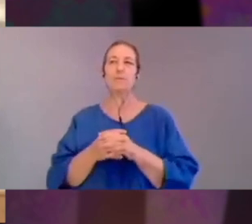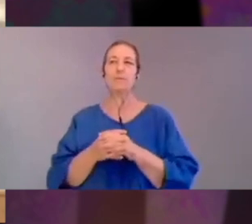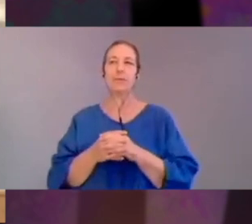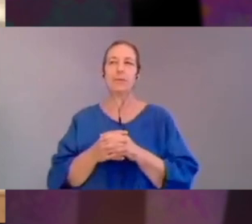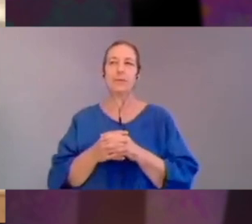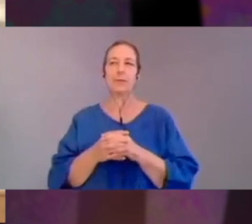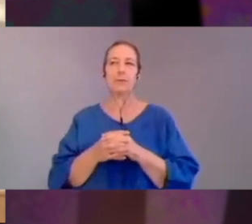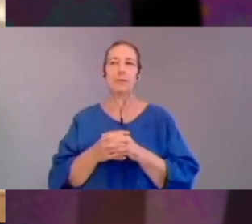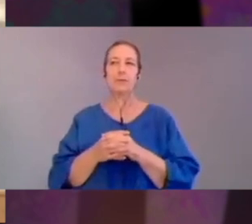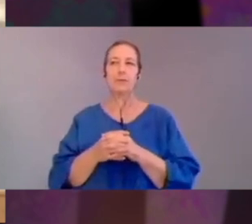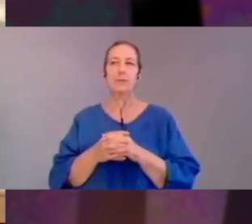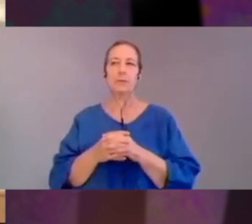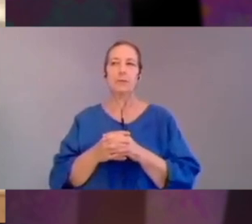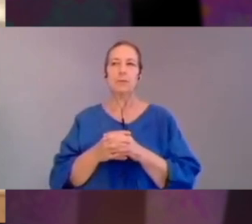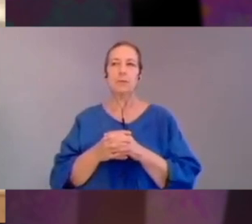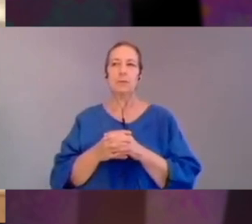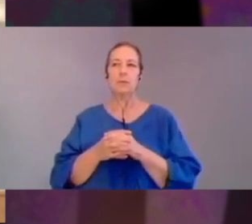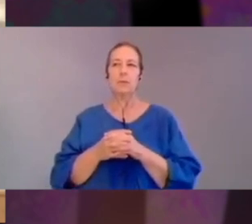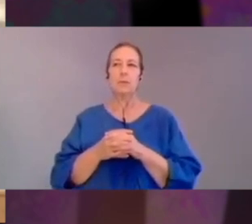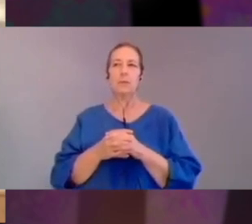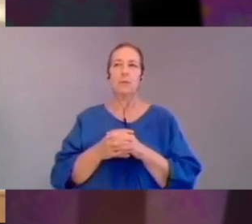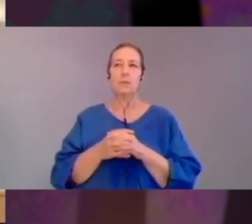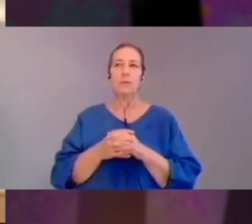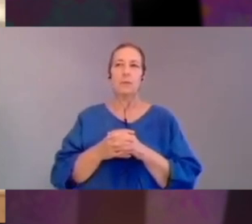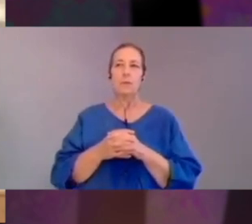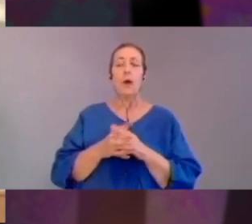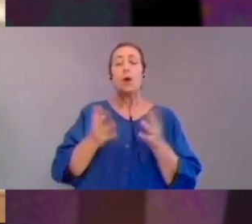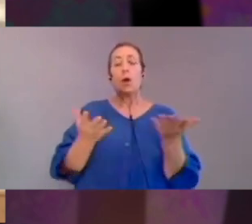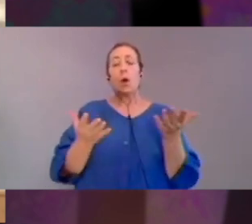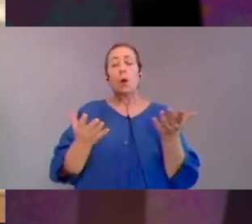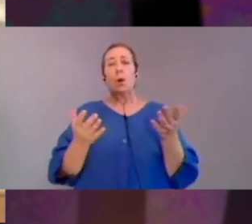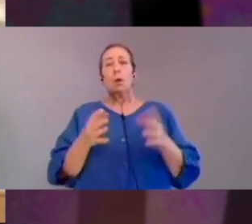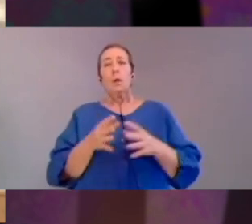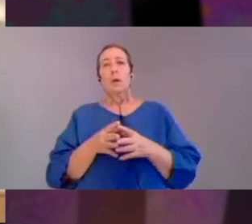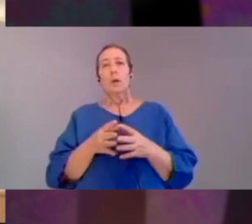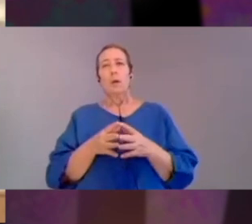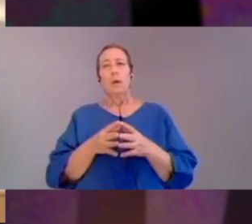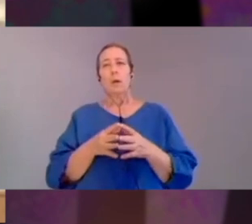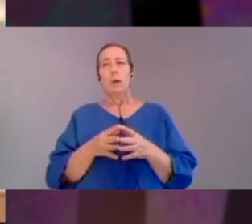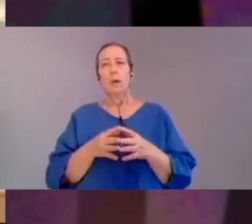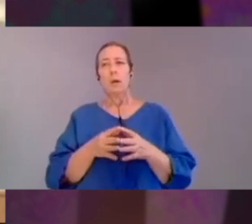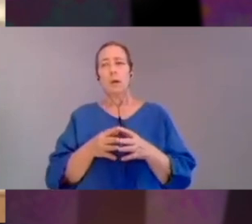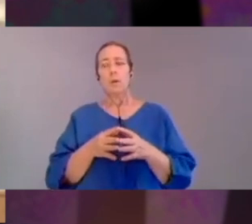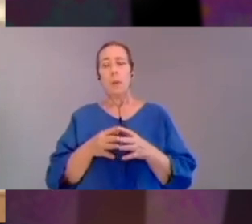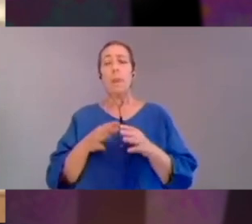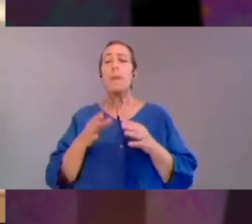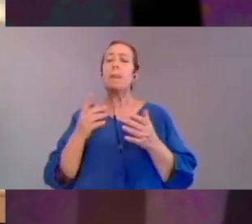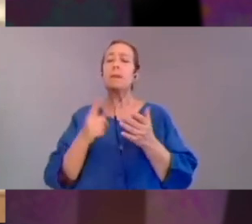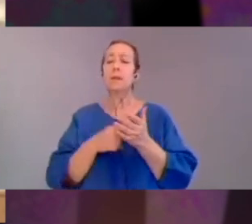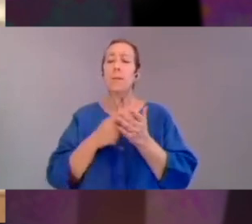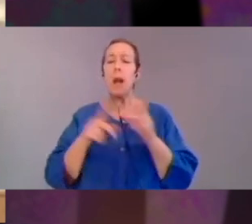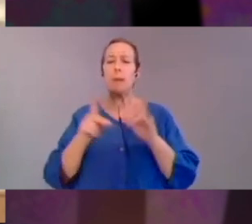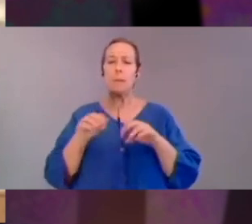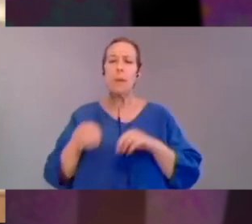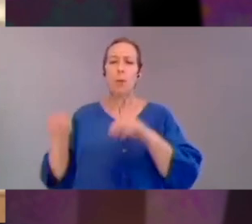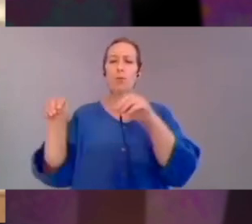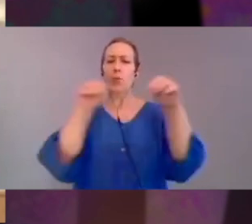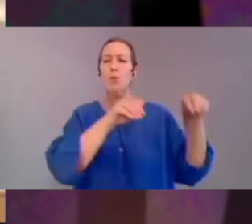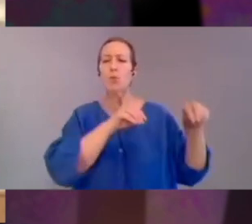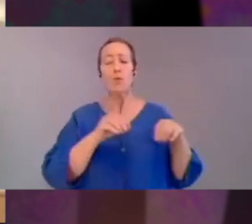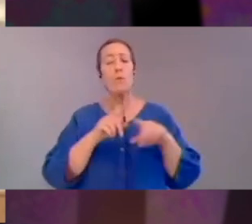is some of us have this intelligence around making family wherever we're at, and making family with the place that